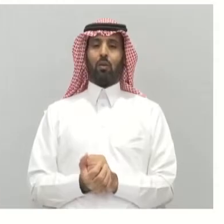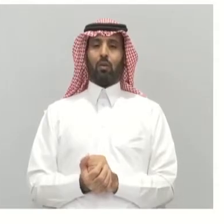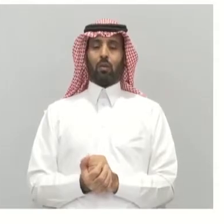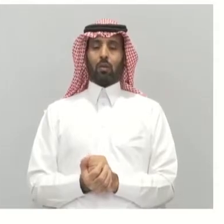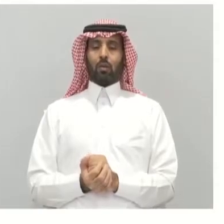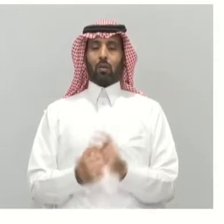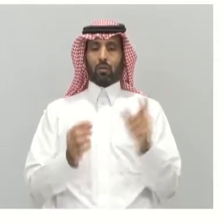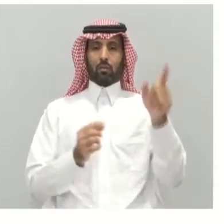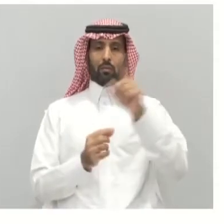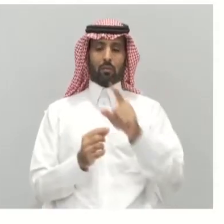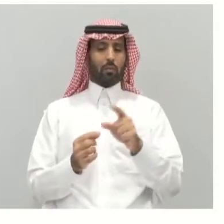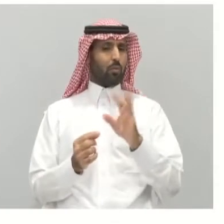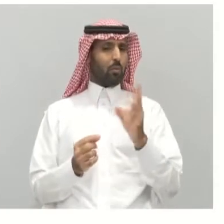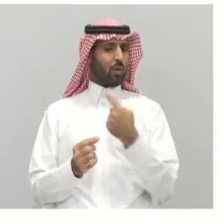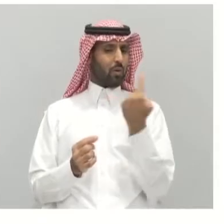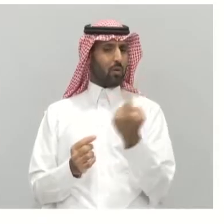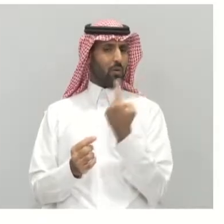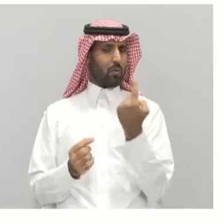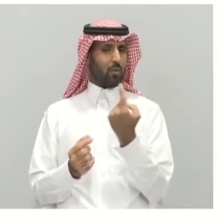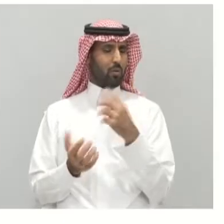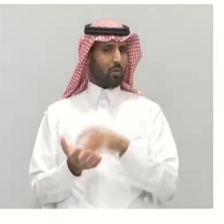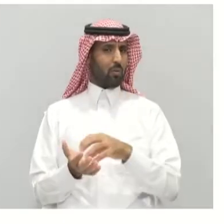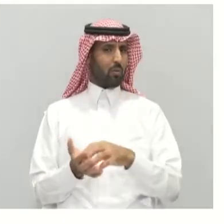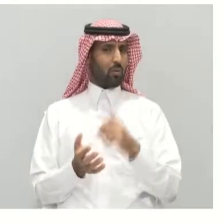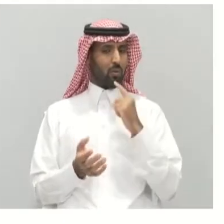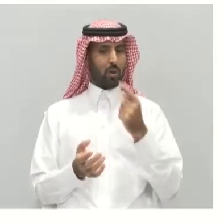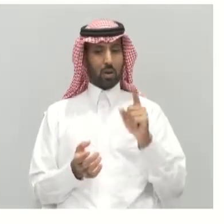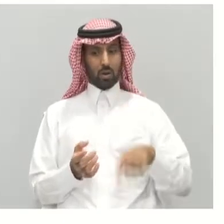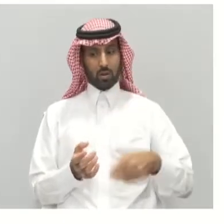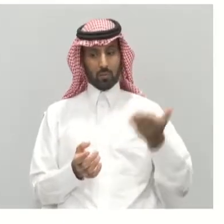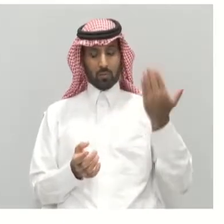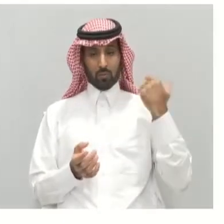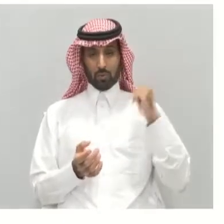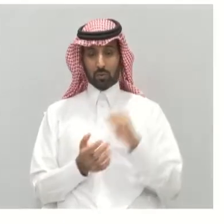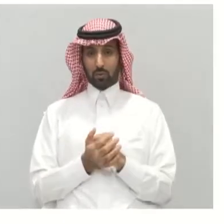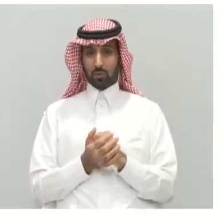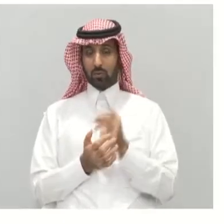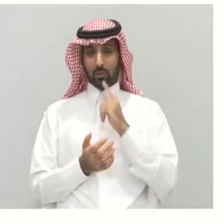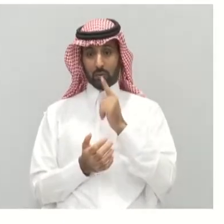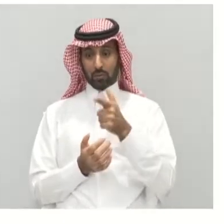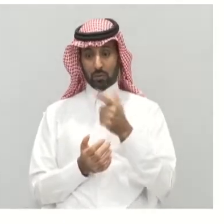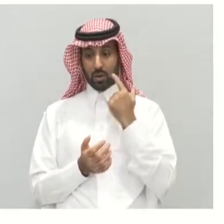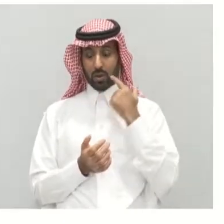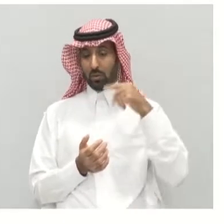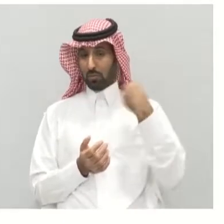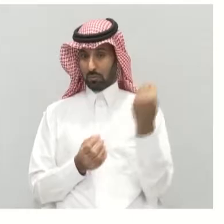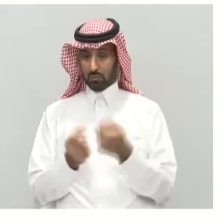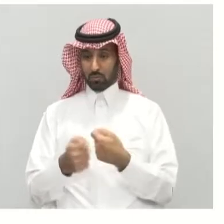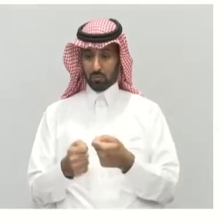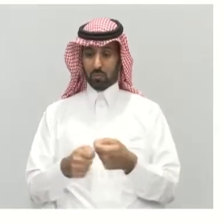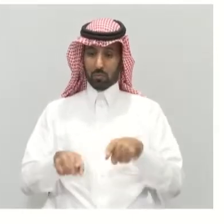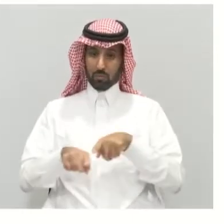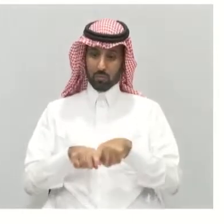the question, where were you the day before yesterday? We said, I went shopping with my